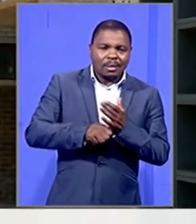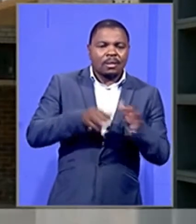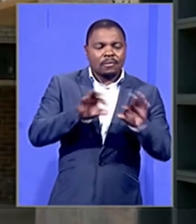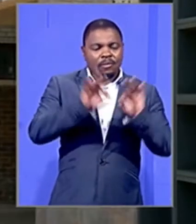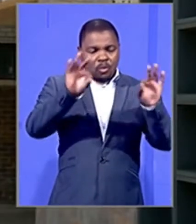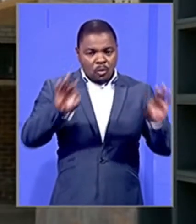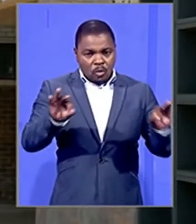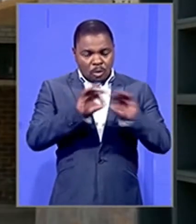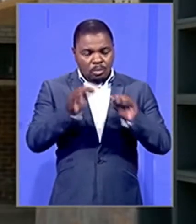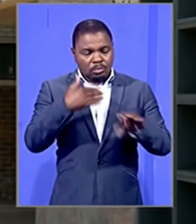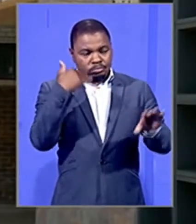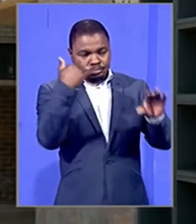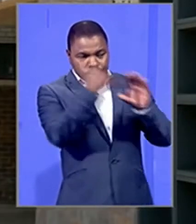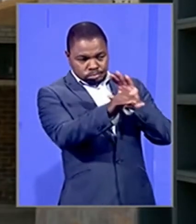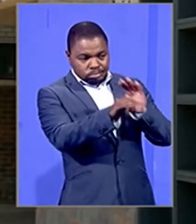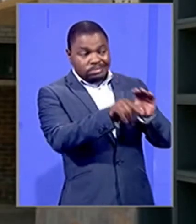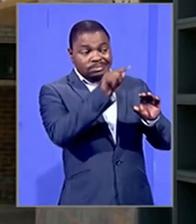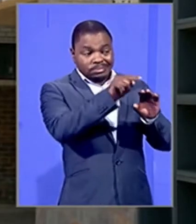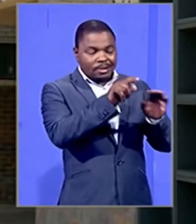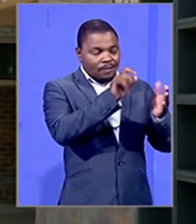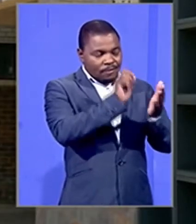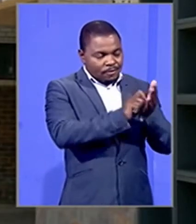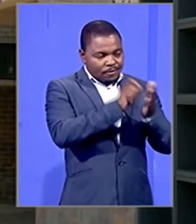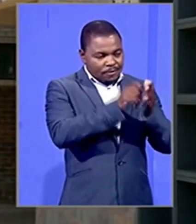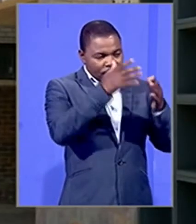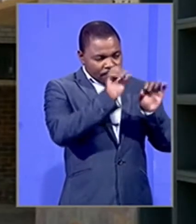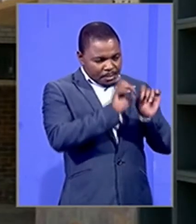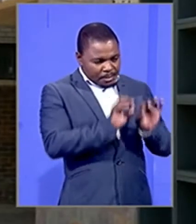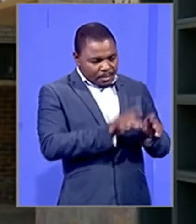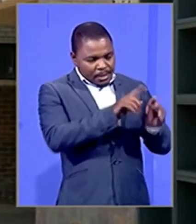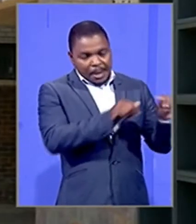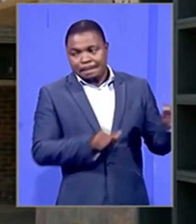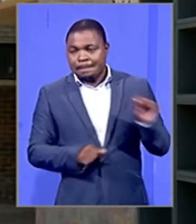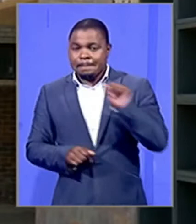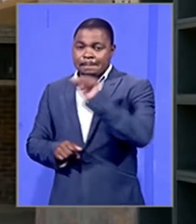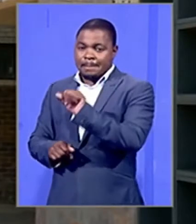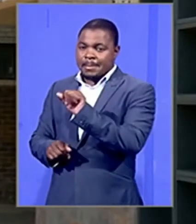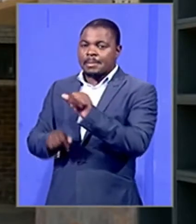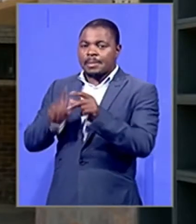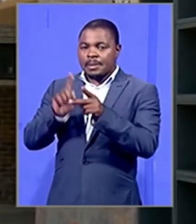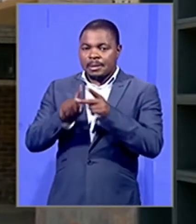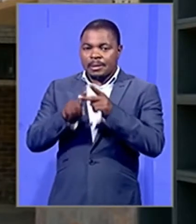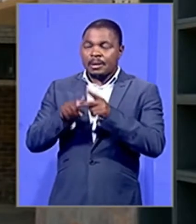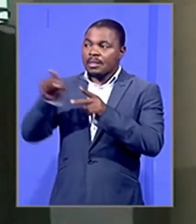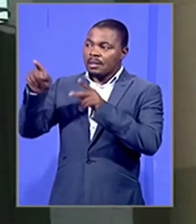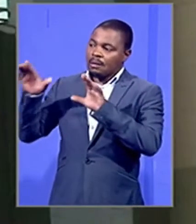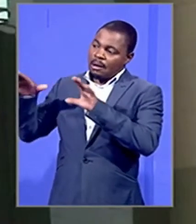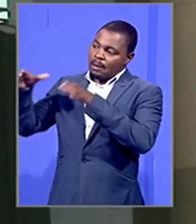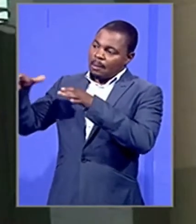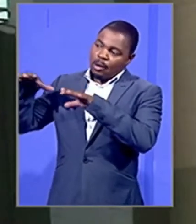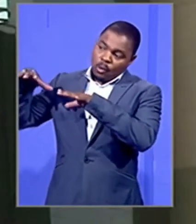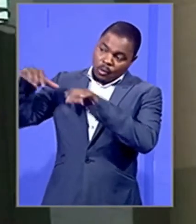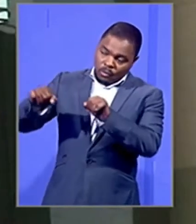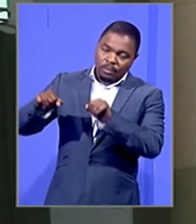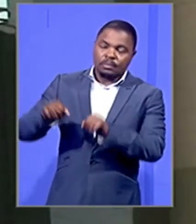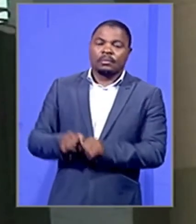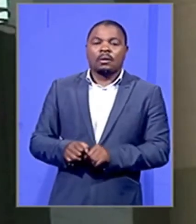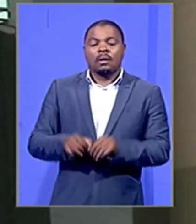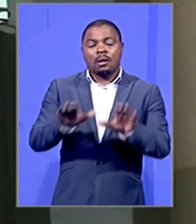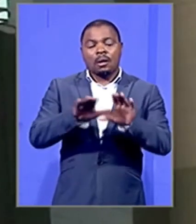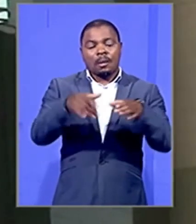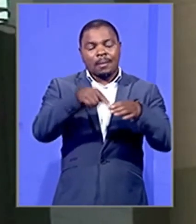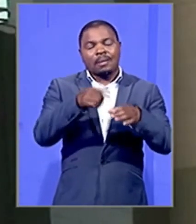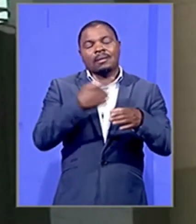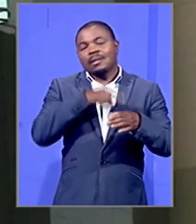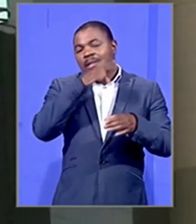ka nako e gomme difomo tšeo ba tla ro fetša o ditlatša di tla bušetšwa morago go bona di-liquidators. Mokgatlo o papilego mokgoši wa